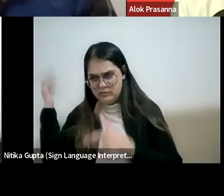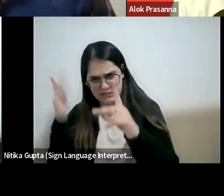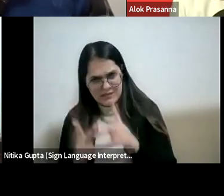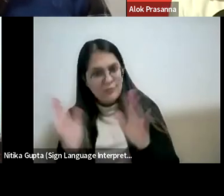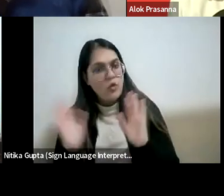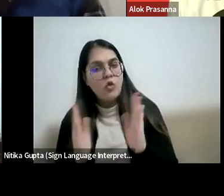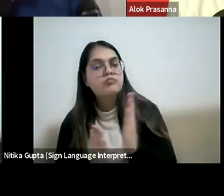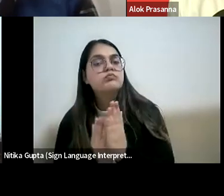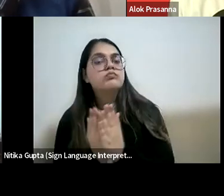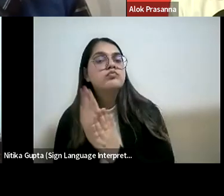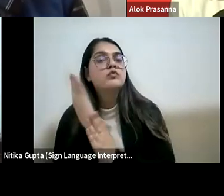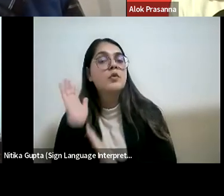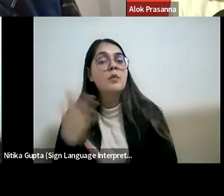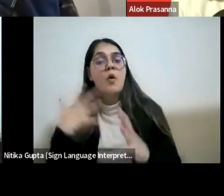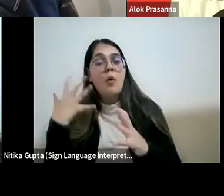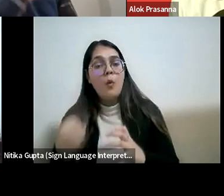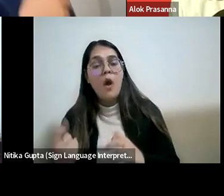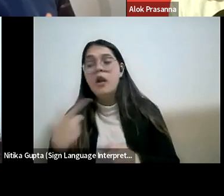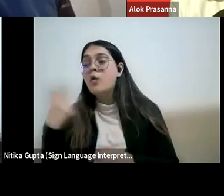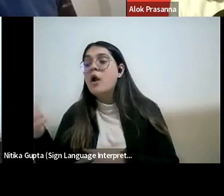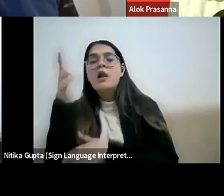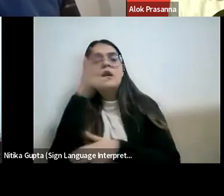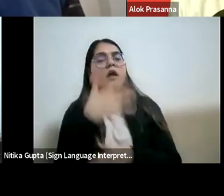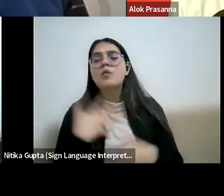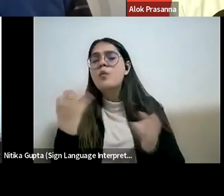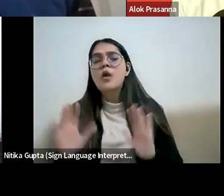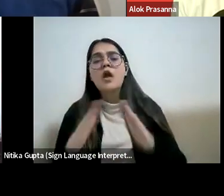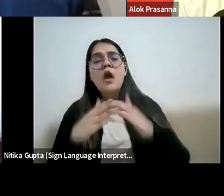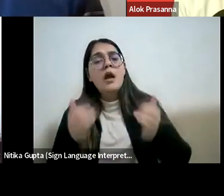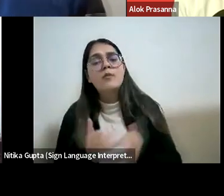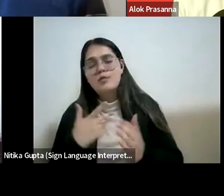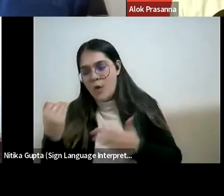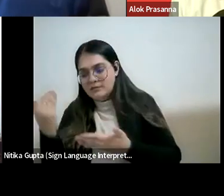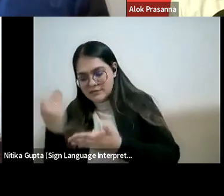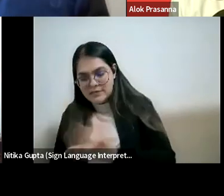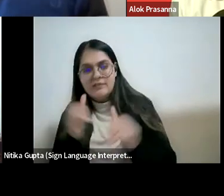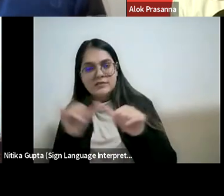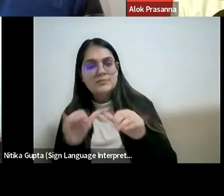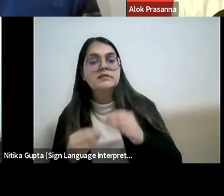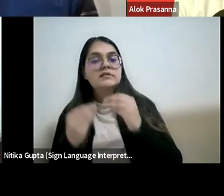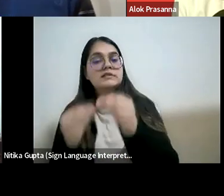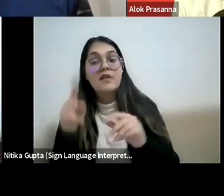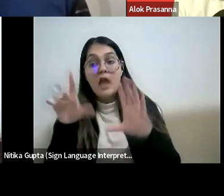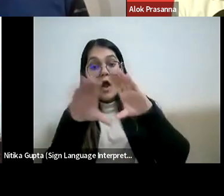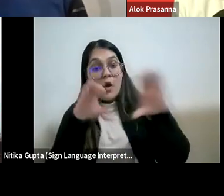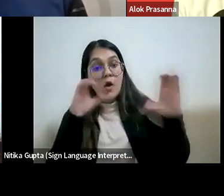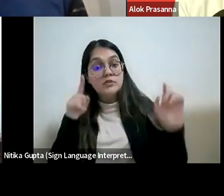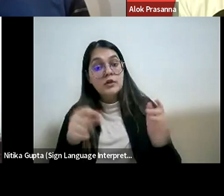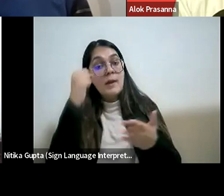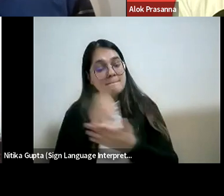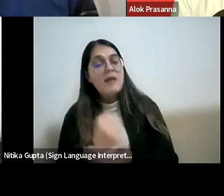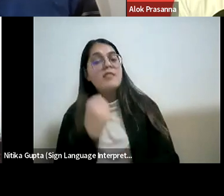having militia and no need to carry arms around in the community and society. And the constitution has to keep